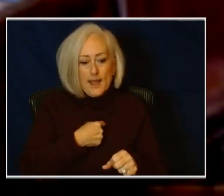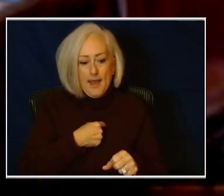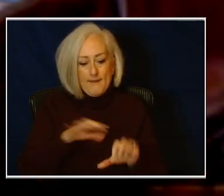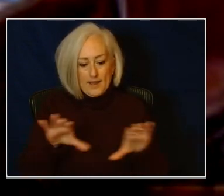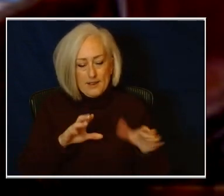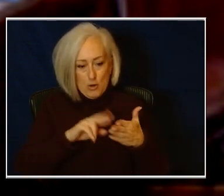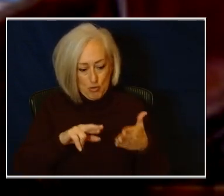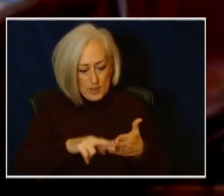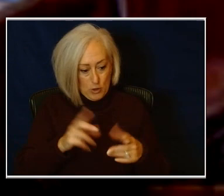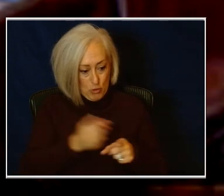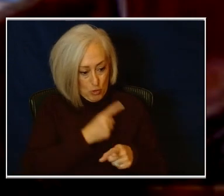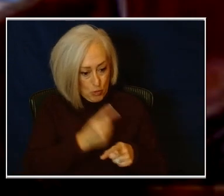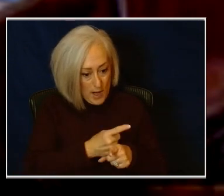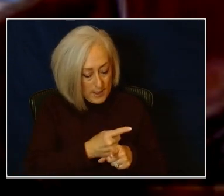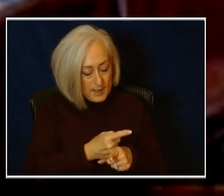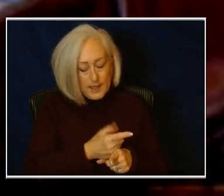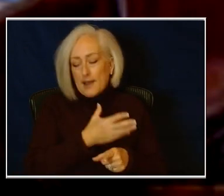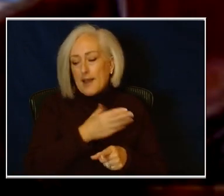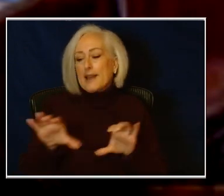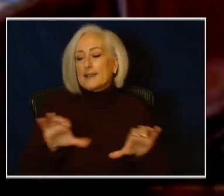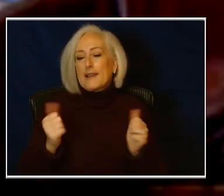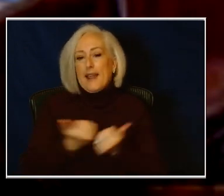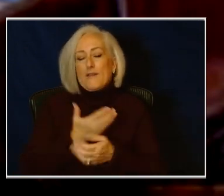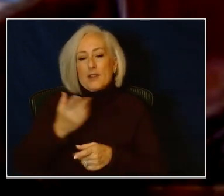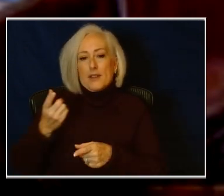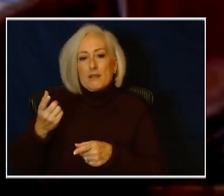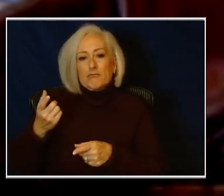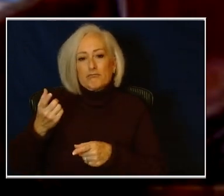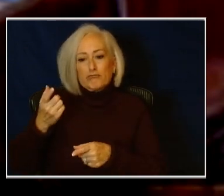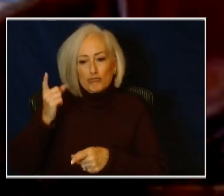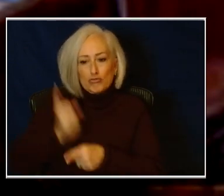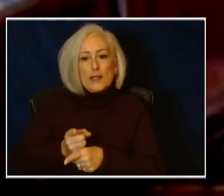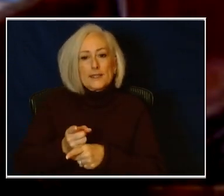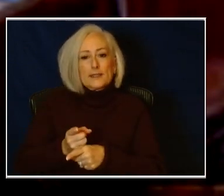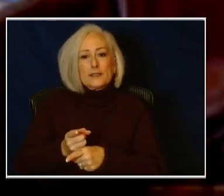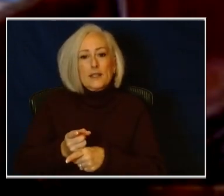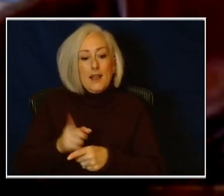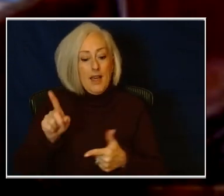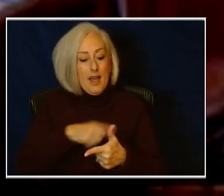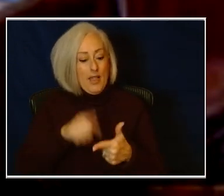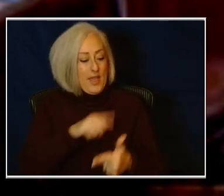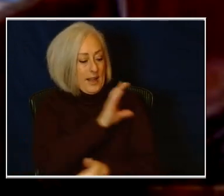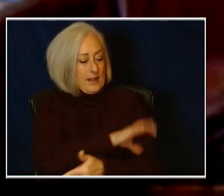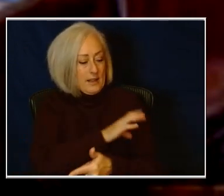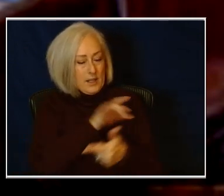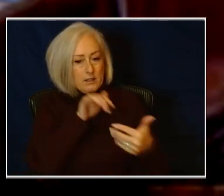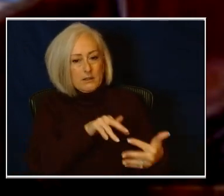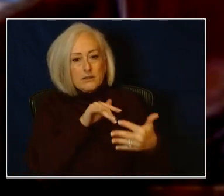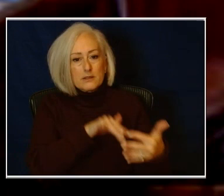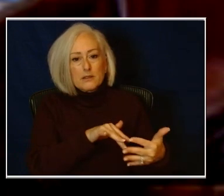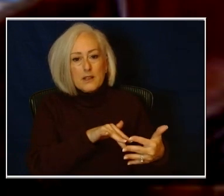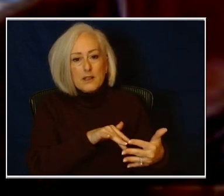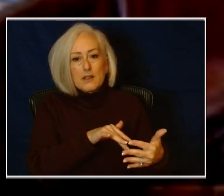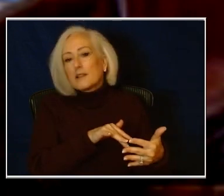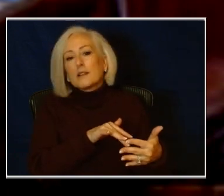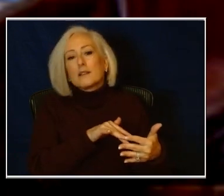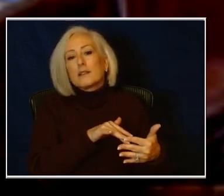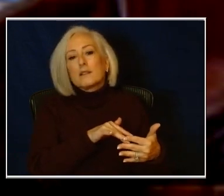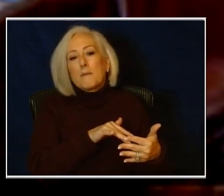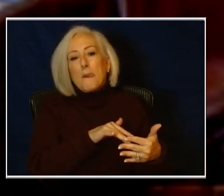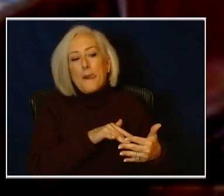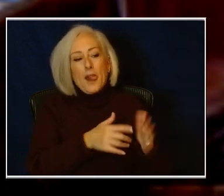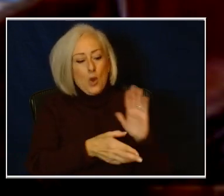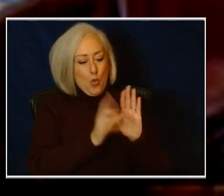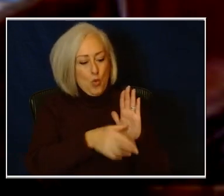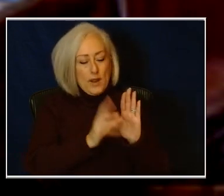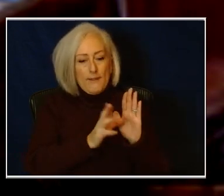and have done all the things necessary. And then when it comes to clinical trials, we have review